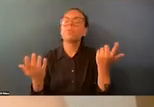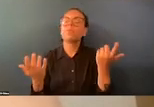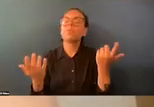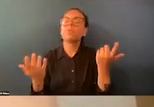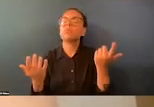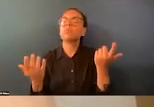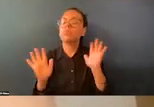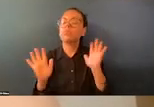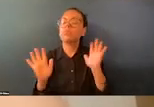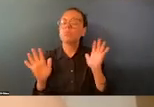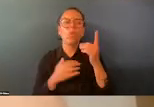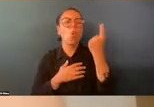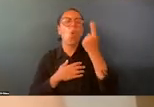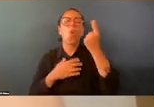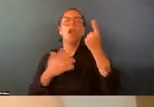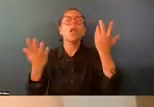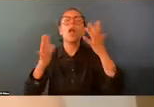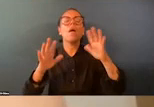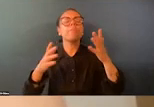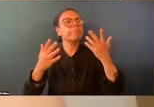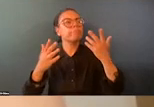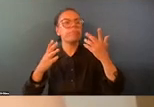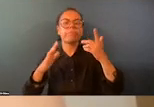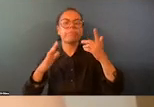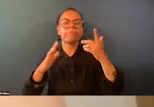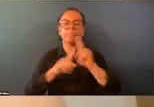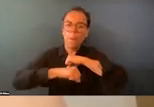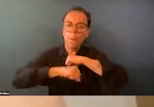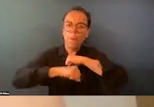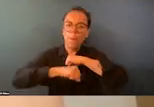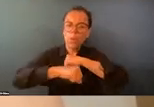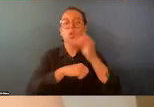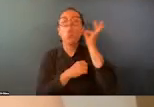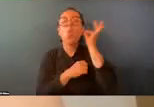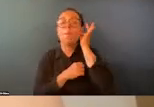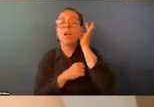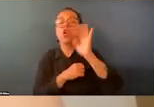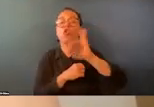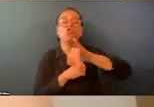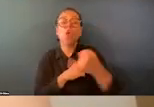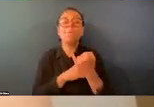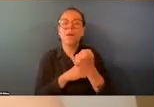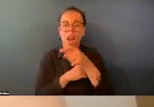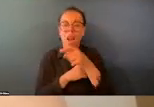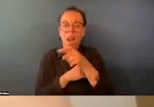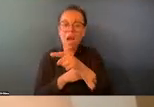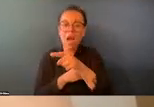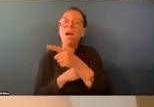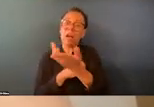Environmental Protection is woman. And right now we have here Jamila Baydulloeva. She's the